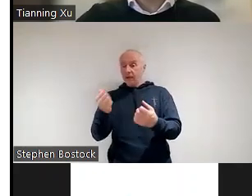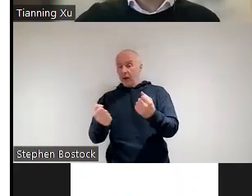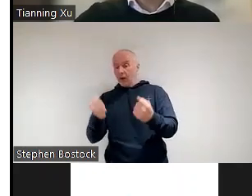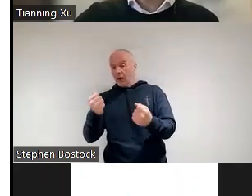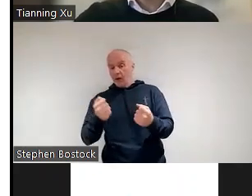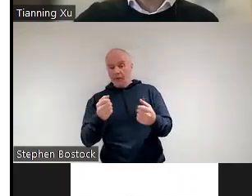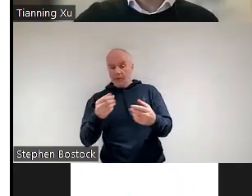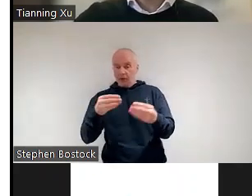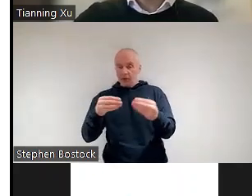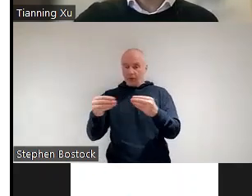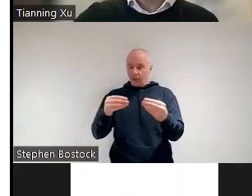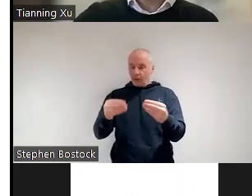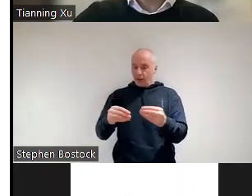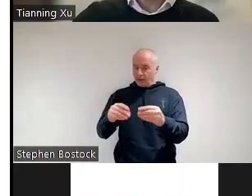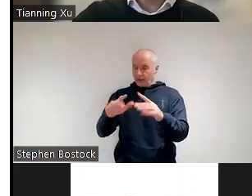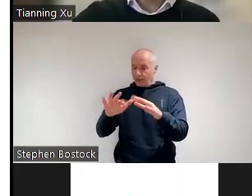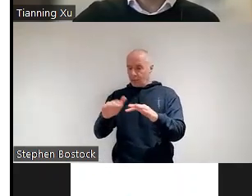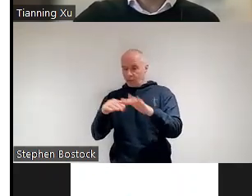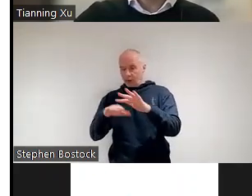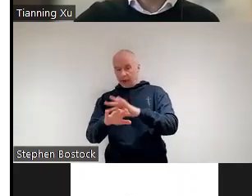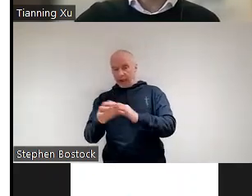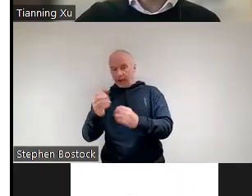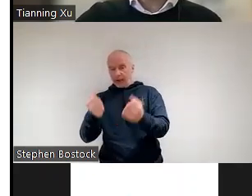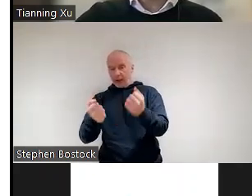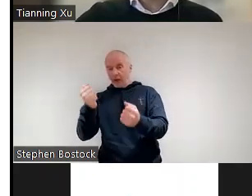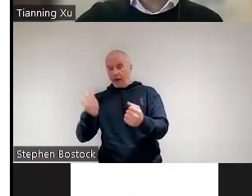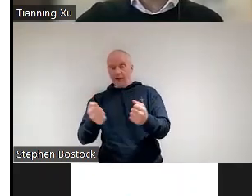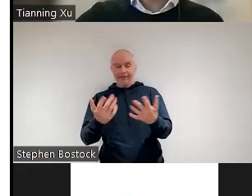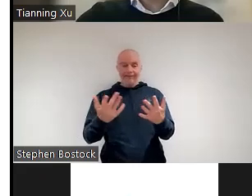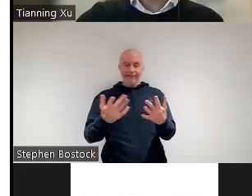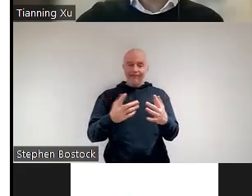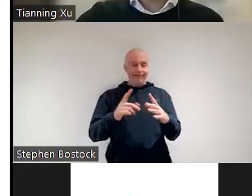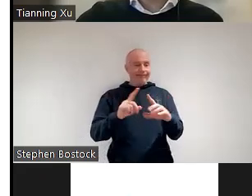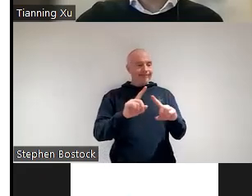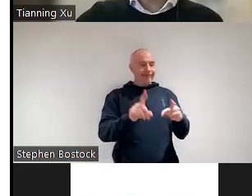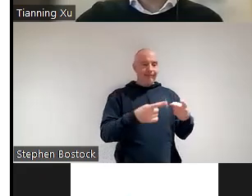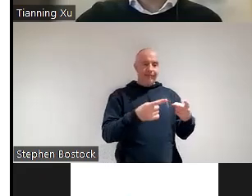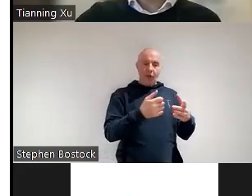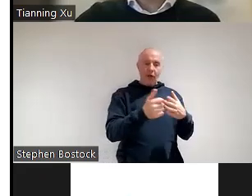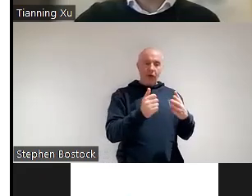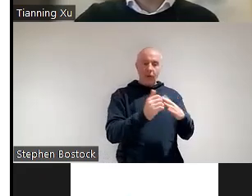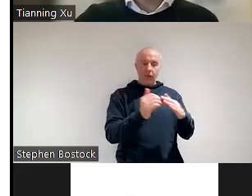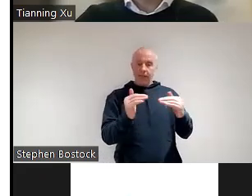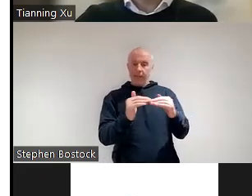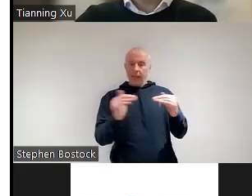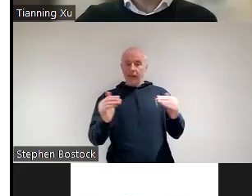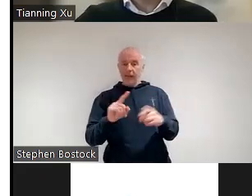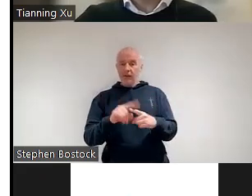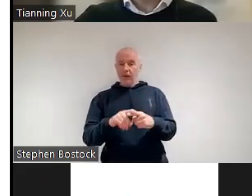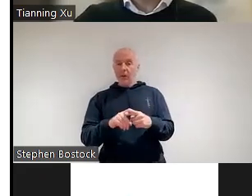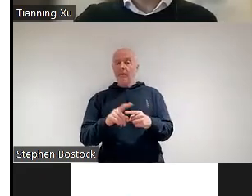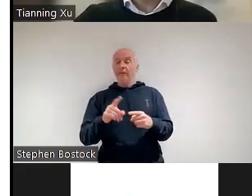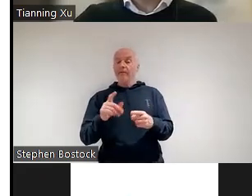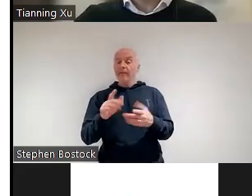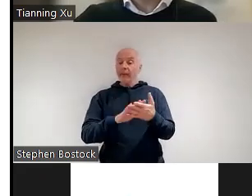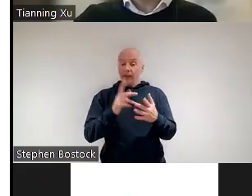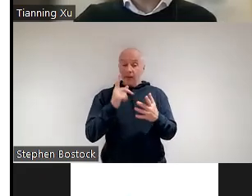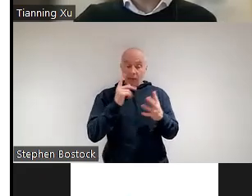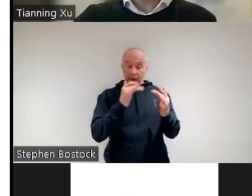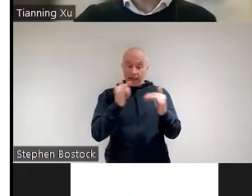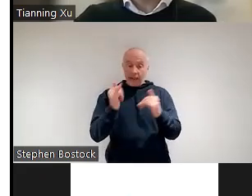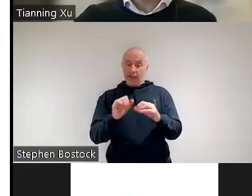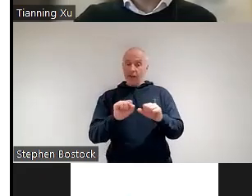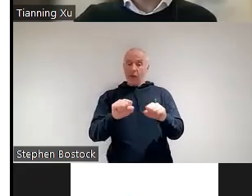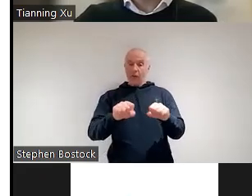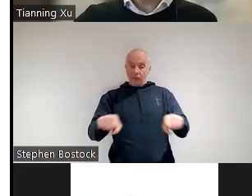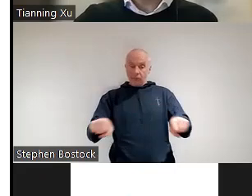programmed, this may not always be the case. So this is why this interoperability test basically means that to test your charger